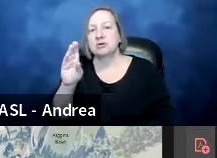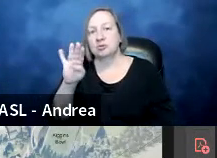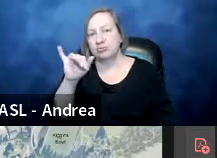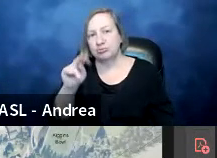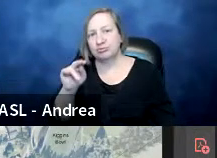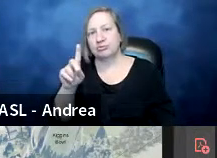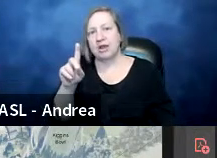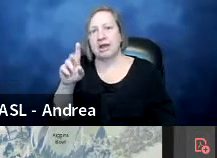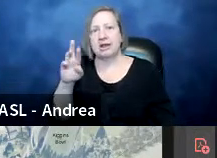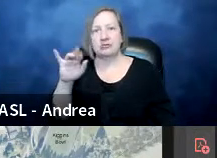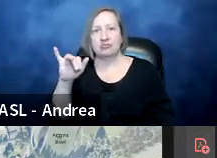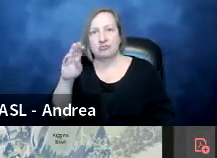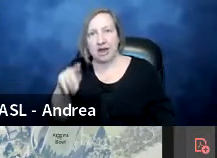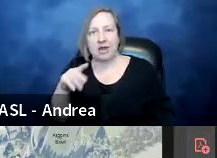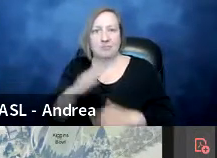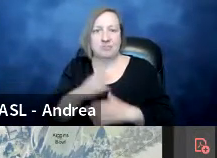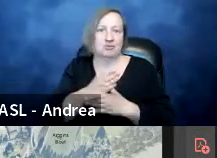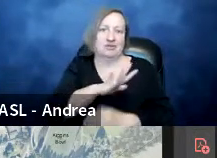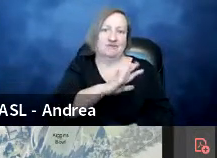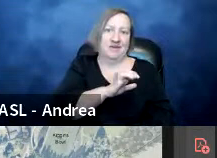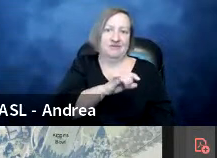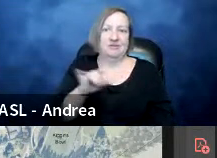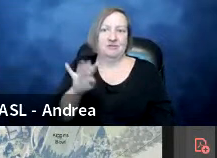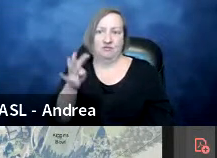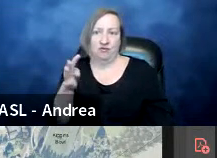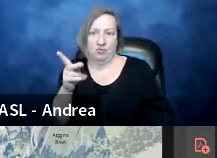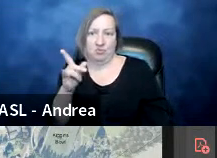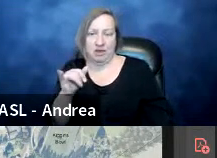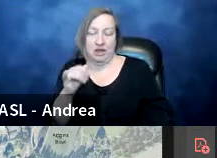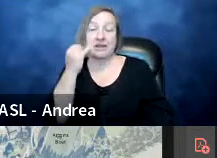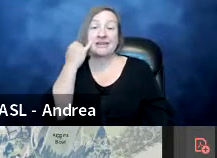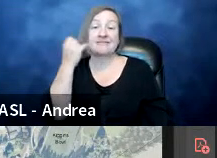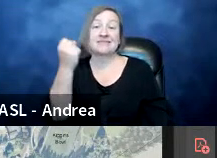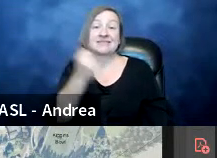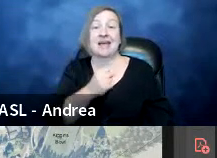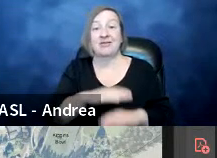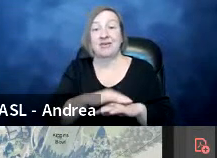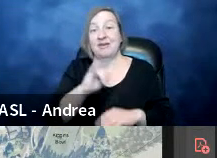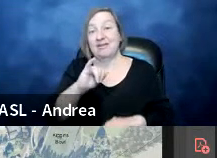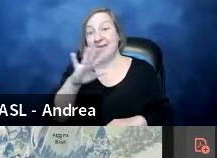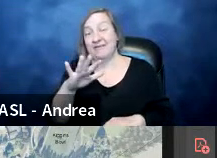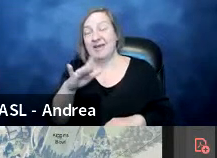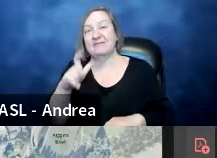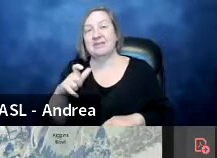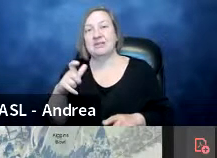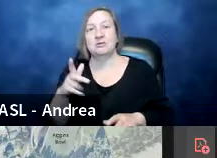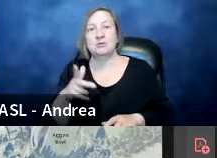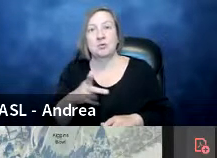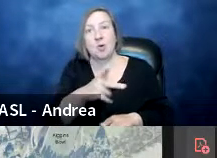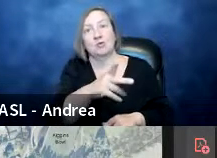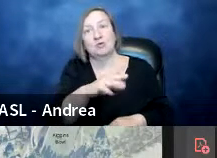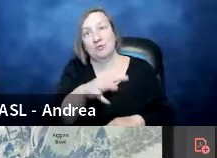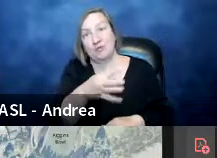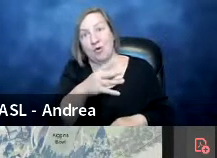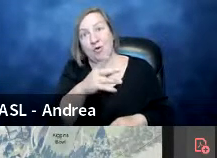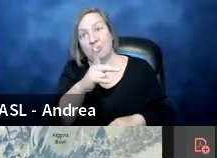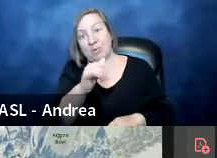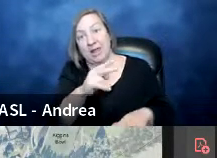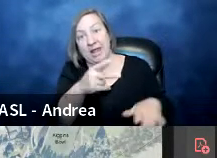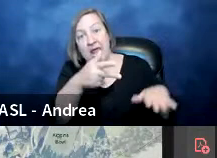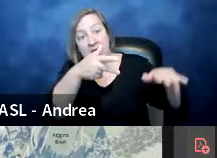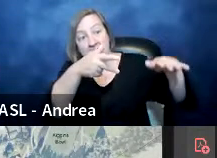and fourth plane. So if you're coming south on I-5, for instance, you need to go to fourth lane, you go underneath the